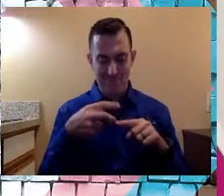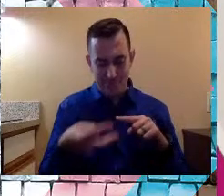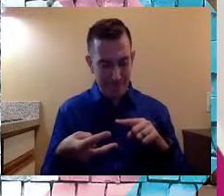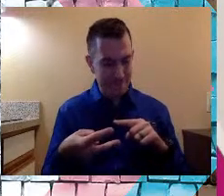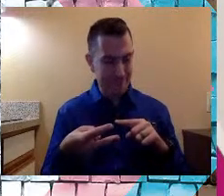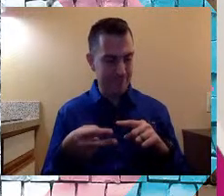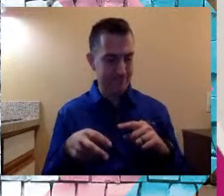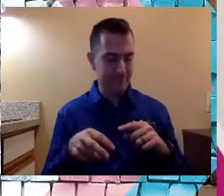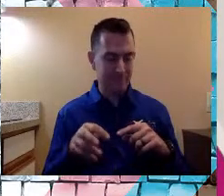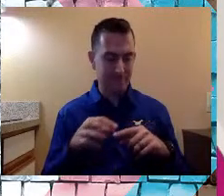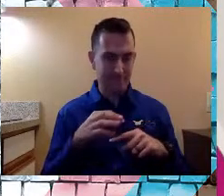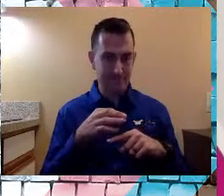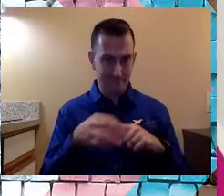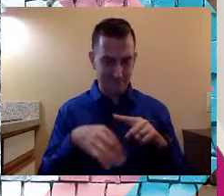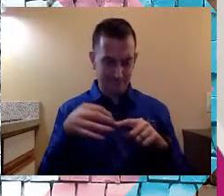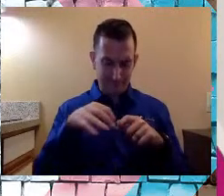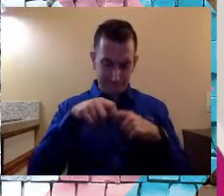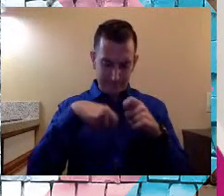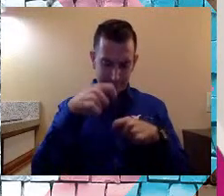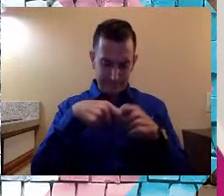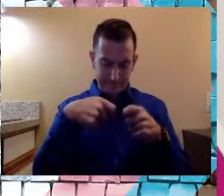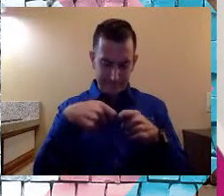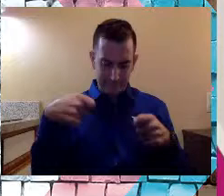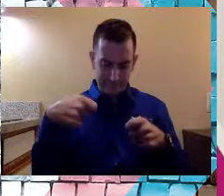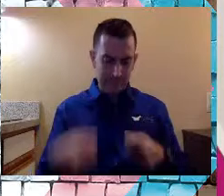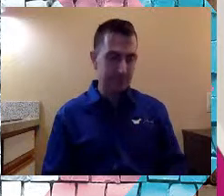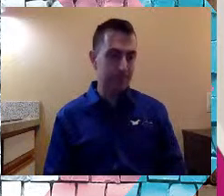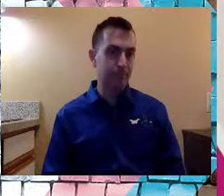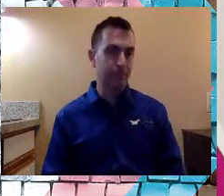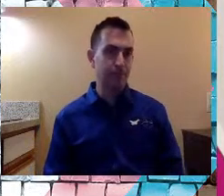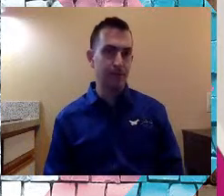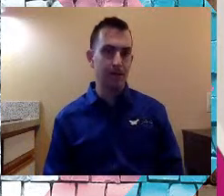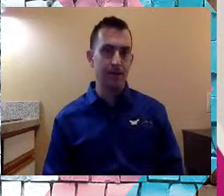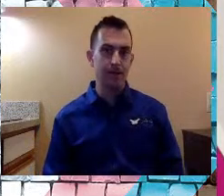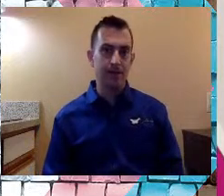gonna pull your yarn through.